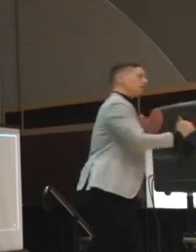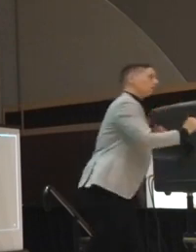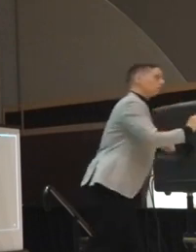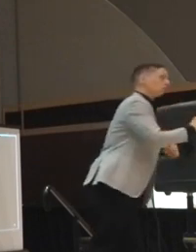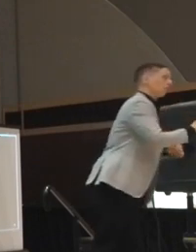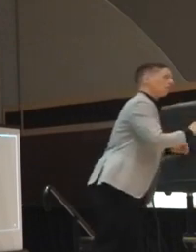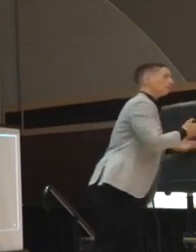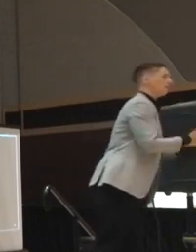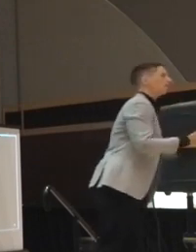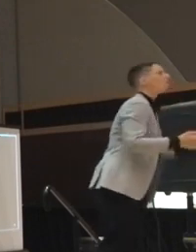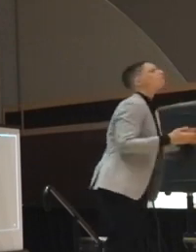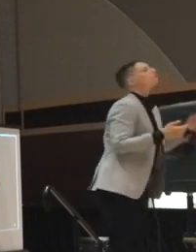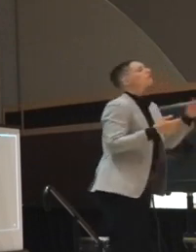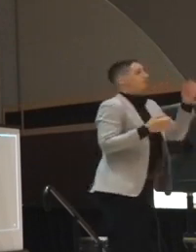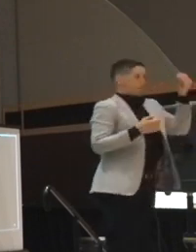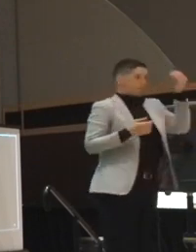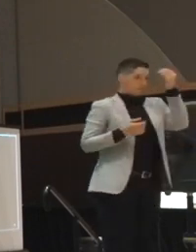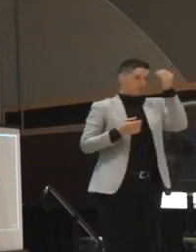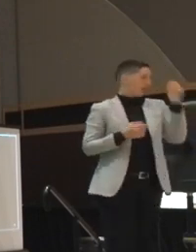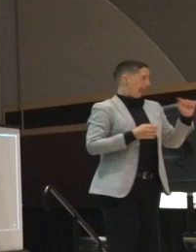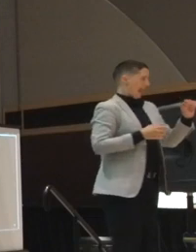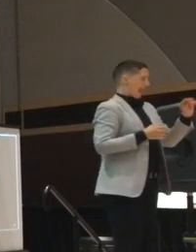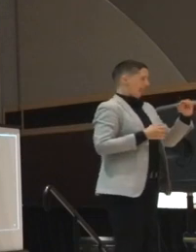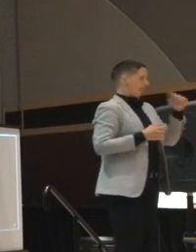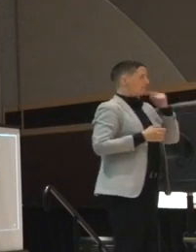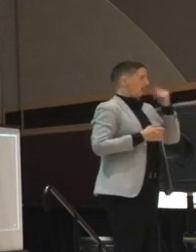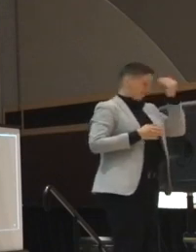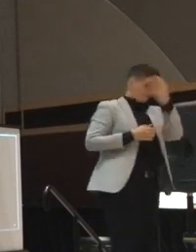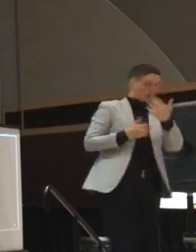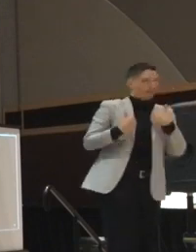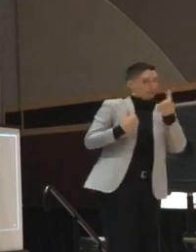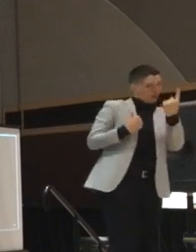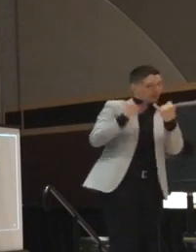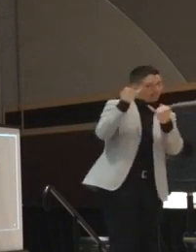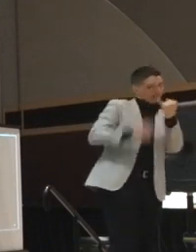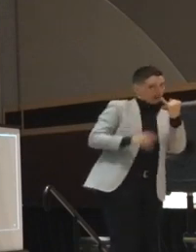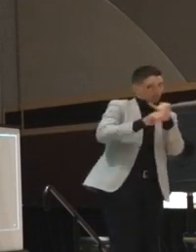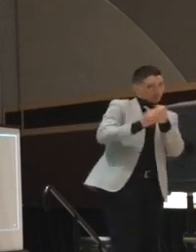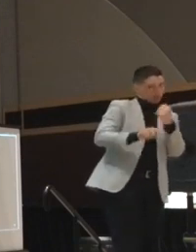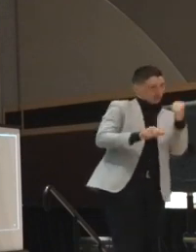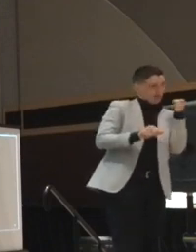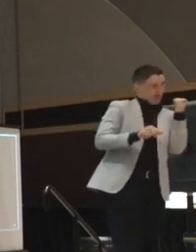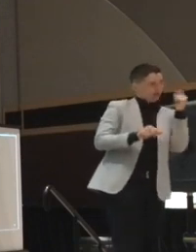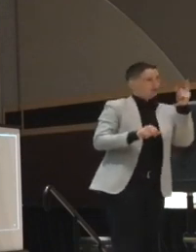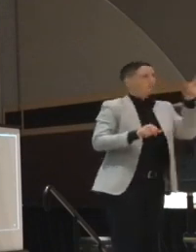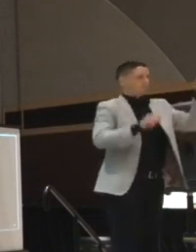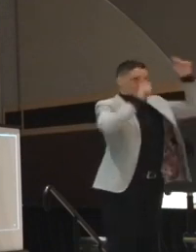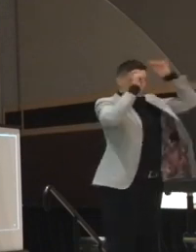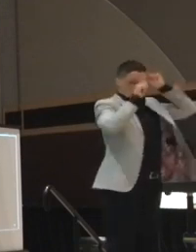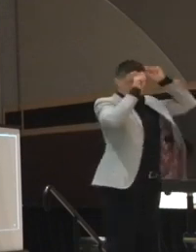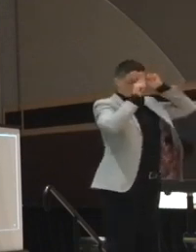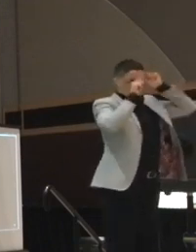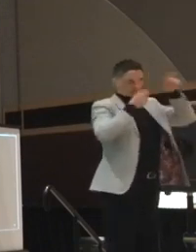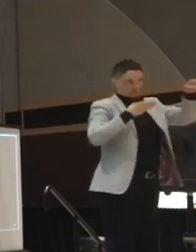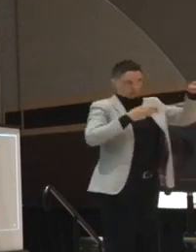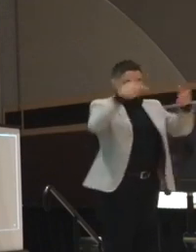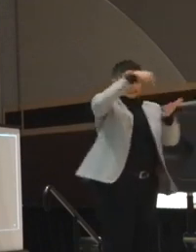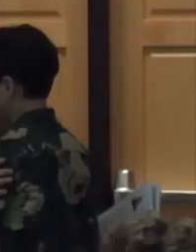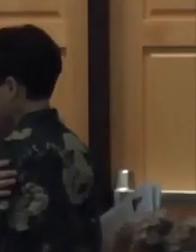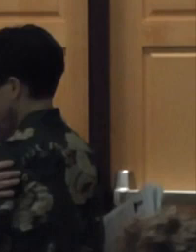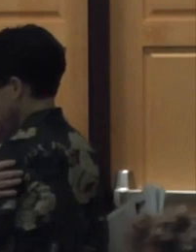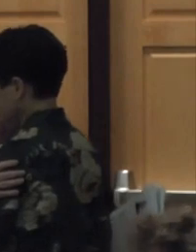question. Okay. Right here in the back. Hi, thank you. Just really quick, I know you've been in the ag business for decades, and I was just